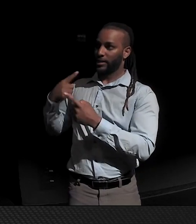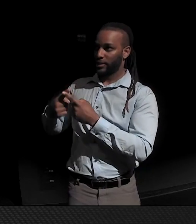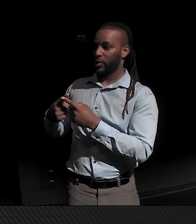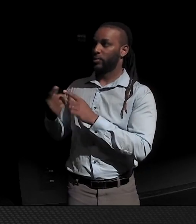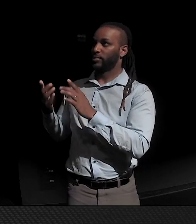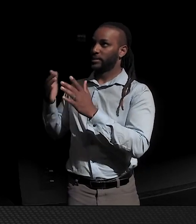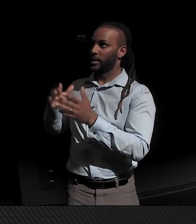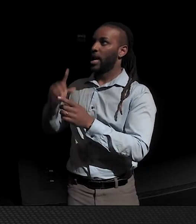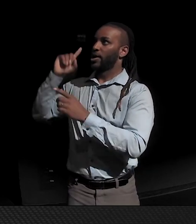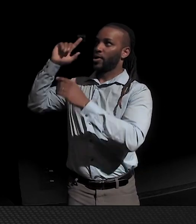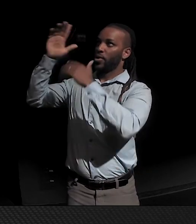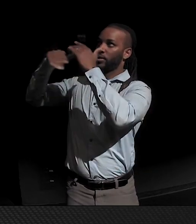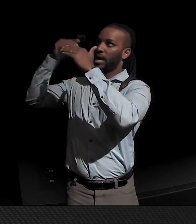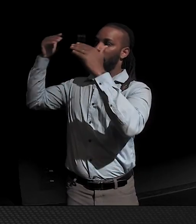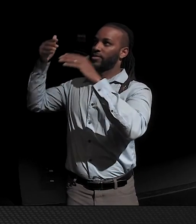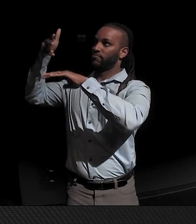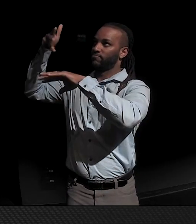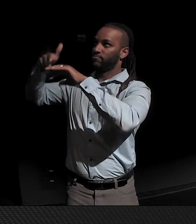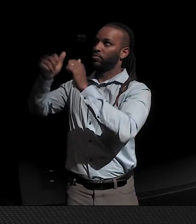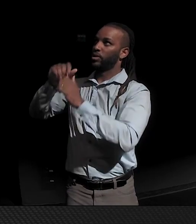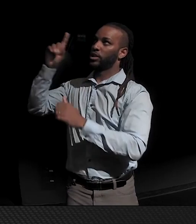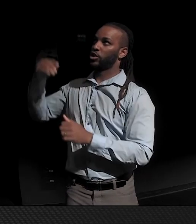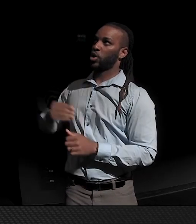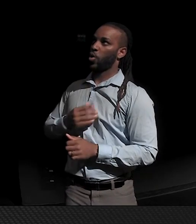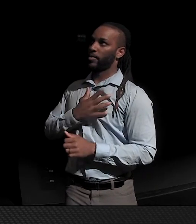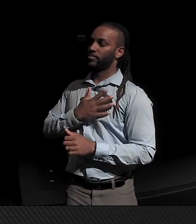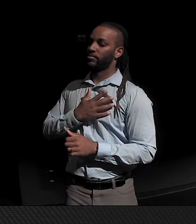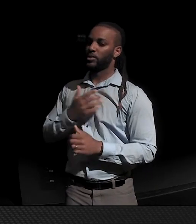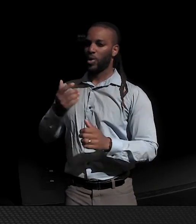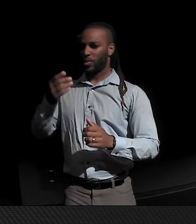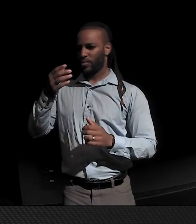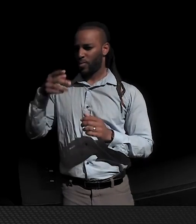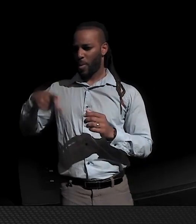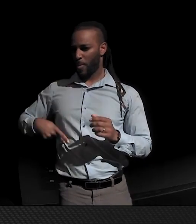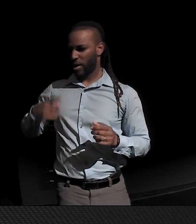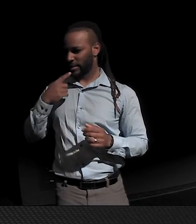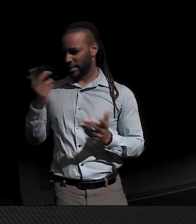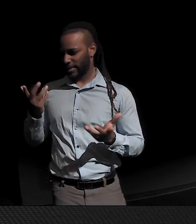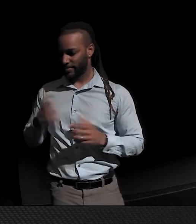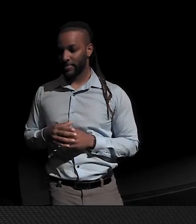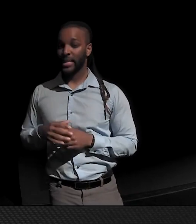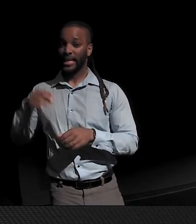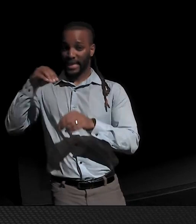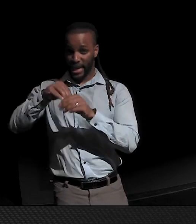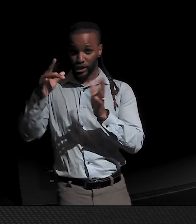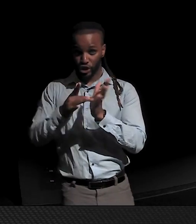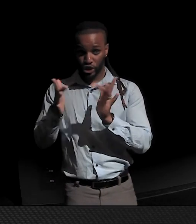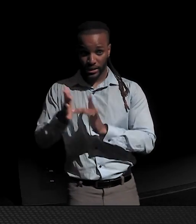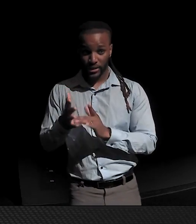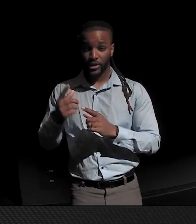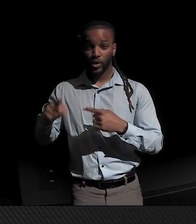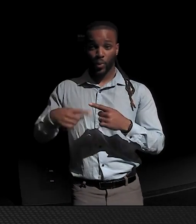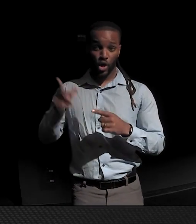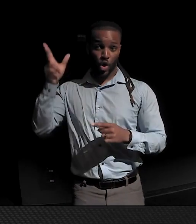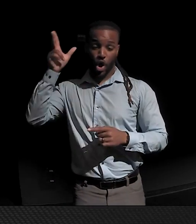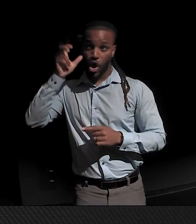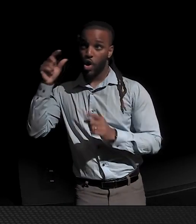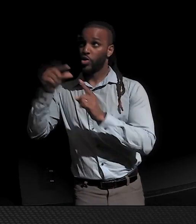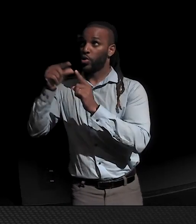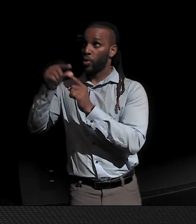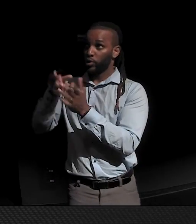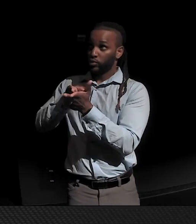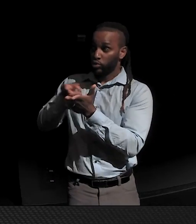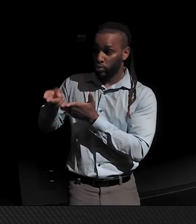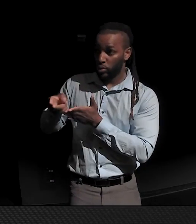the praise of his glory. So what Paul is telling us is, look, it says, in Jesus, when you heard the word of truth and believed